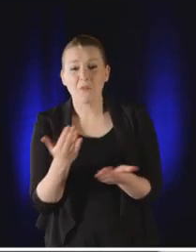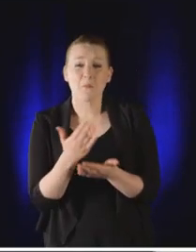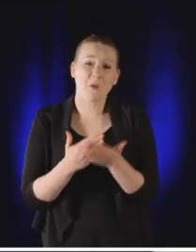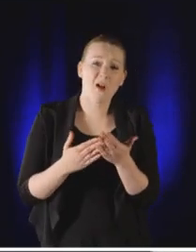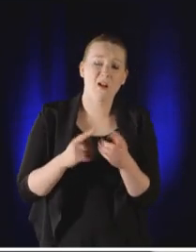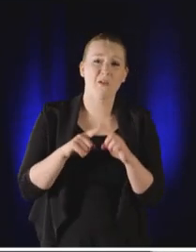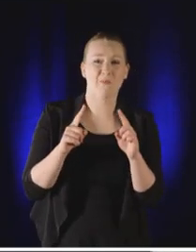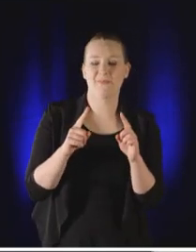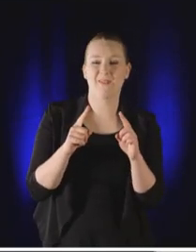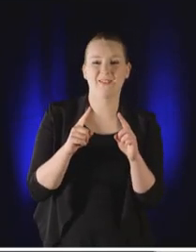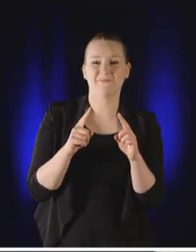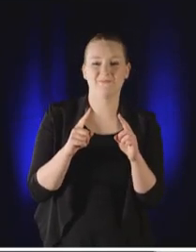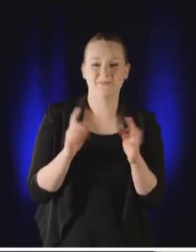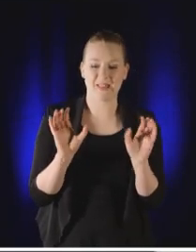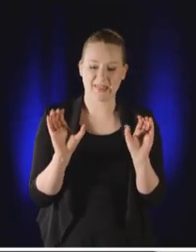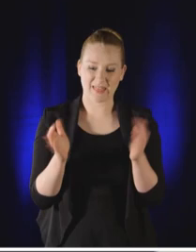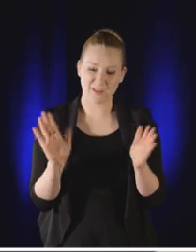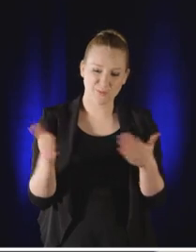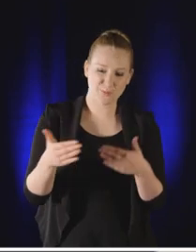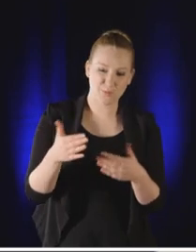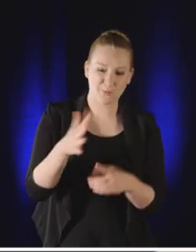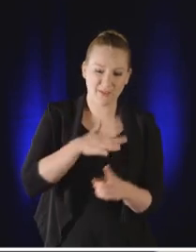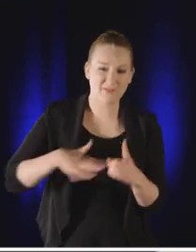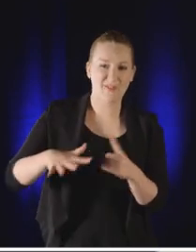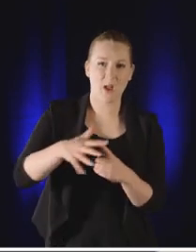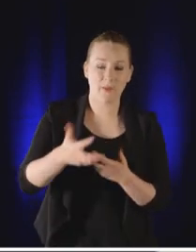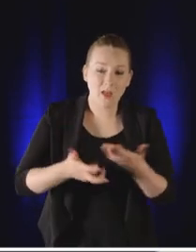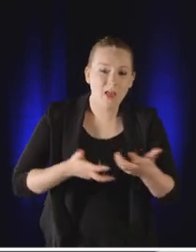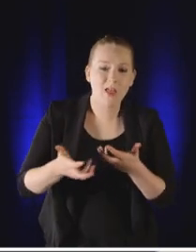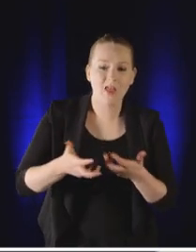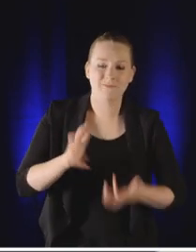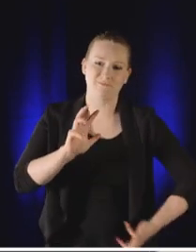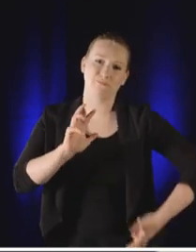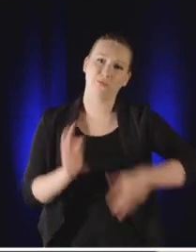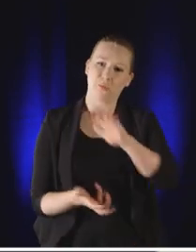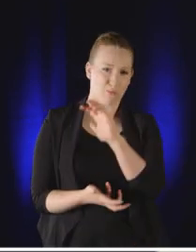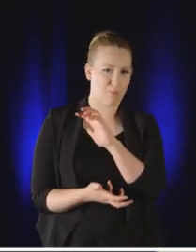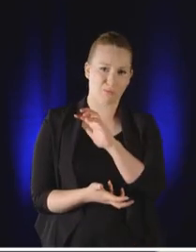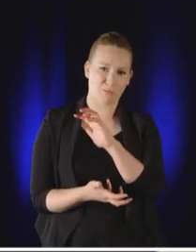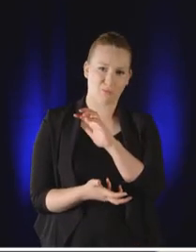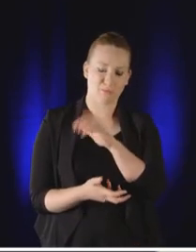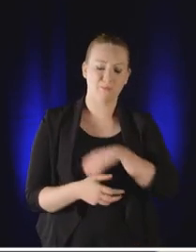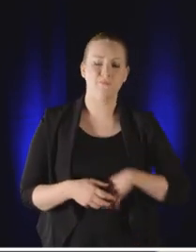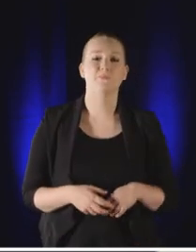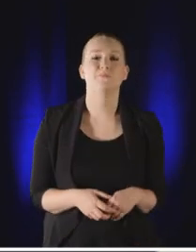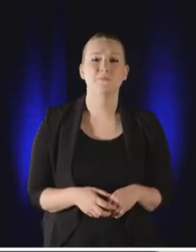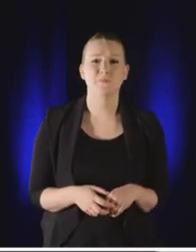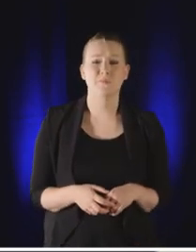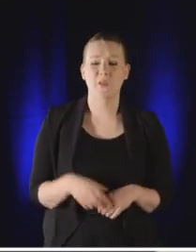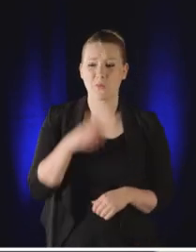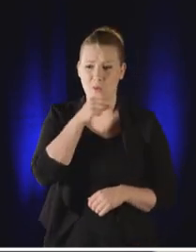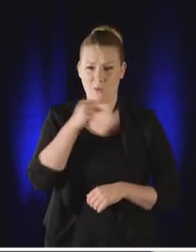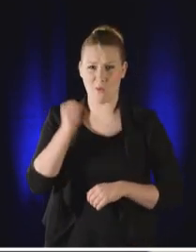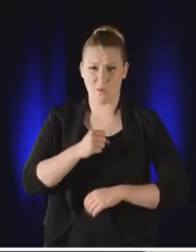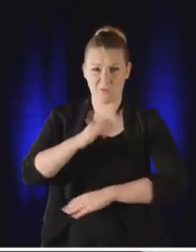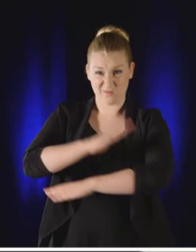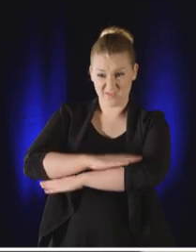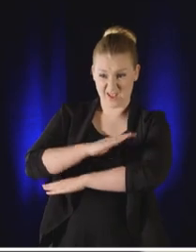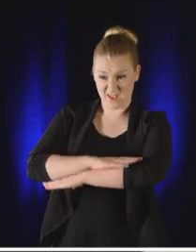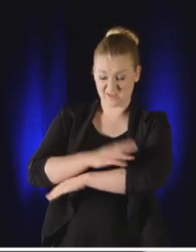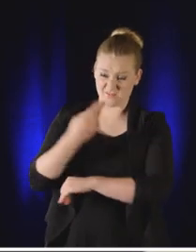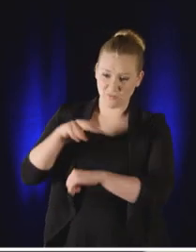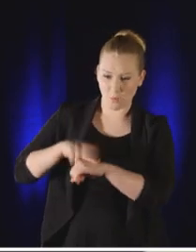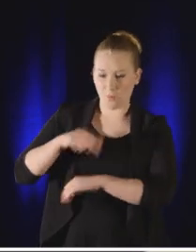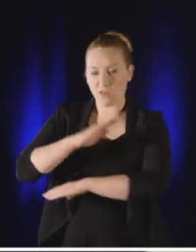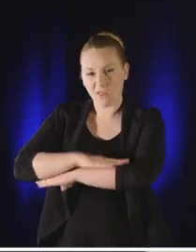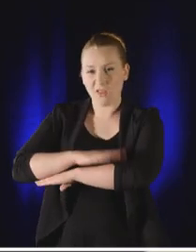environment, because mainly they mess up the dynamics and feel of it. So I decided to look at the normal desks that are used in